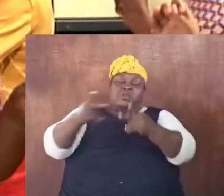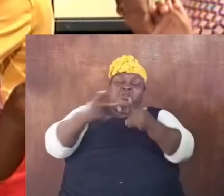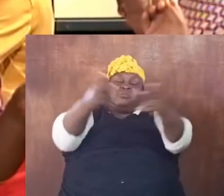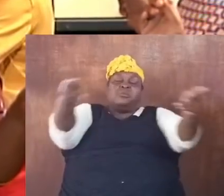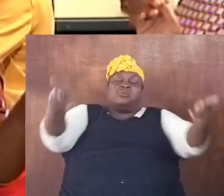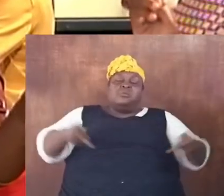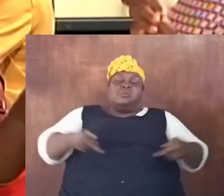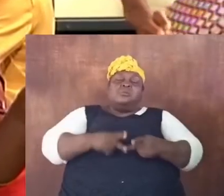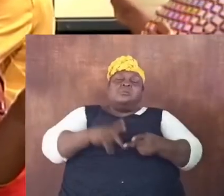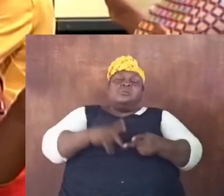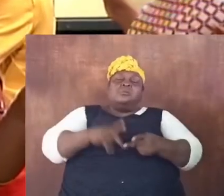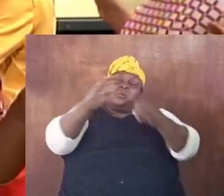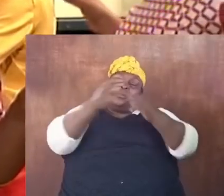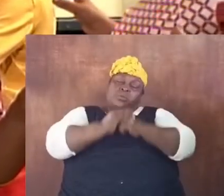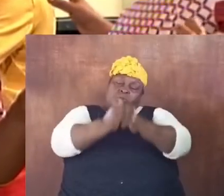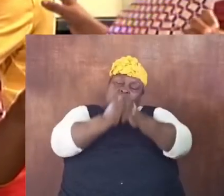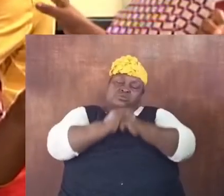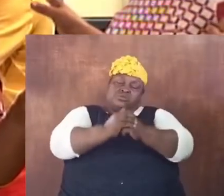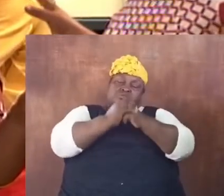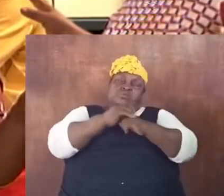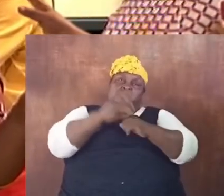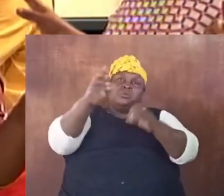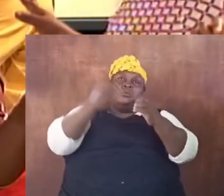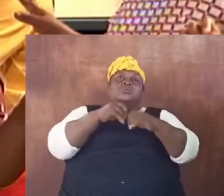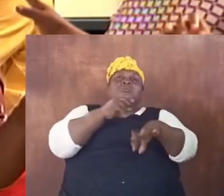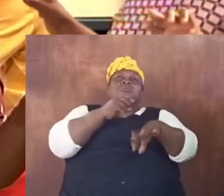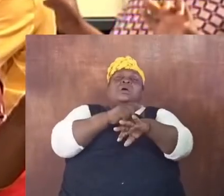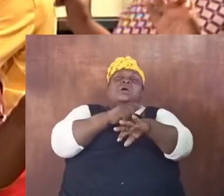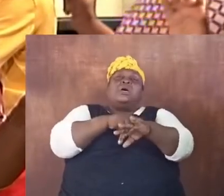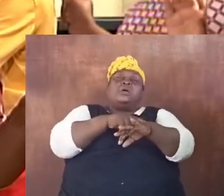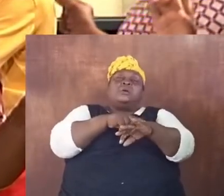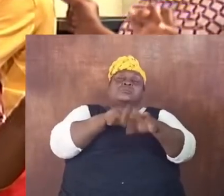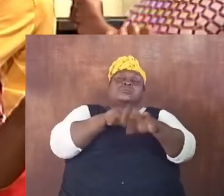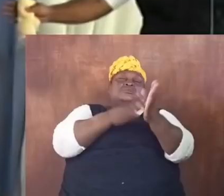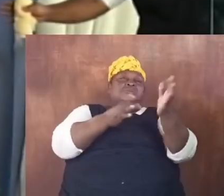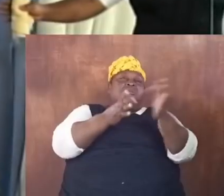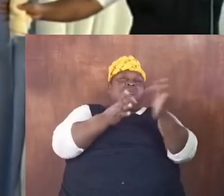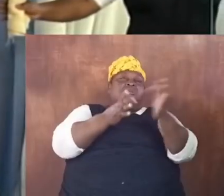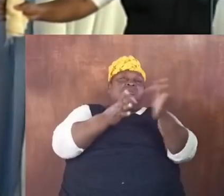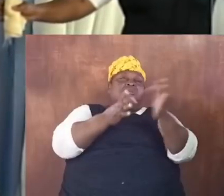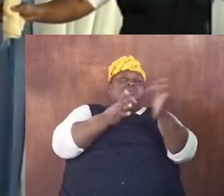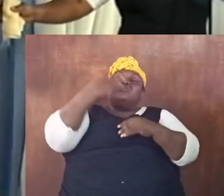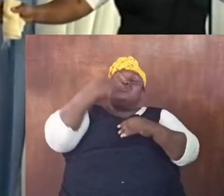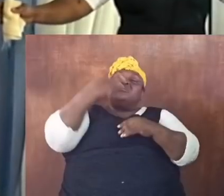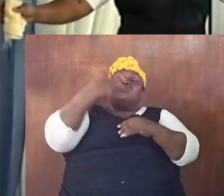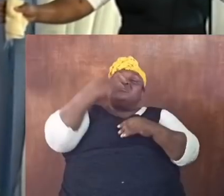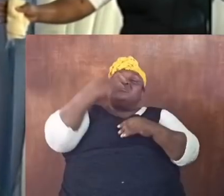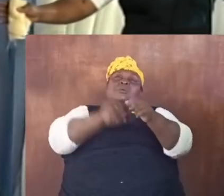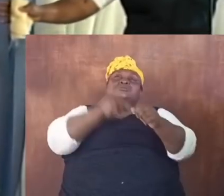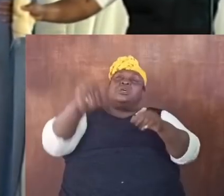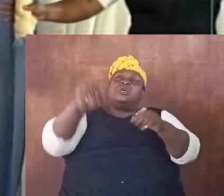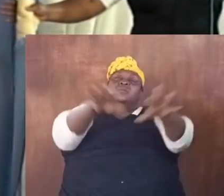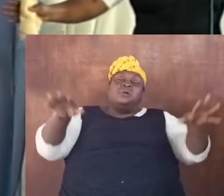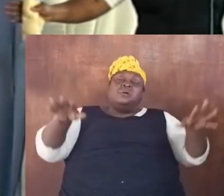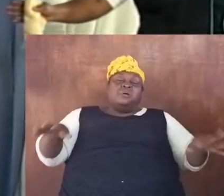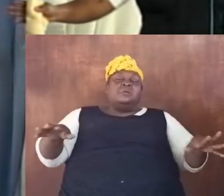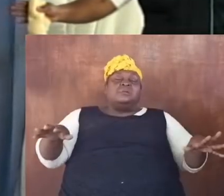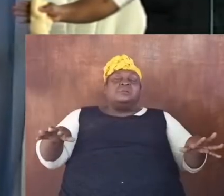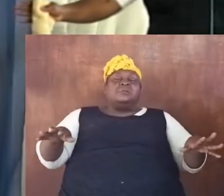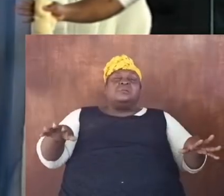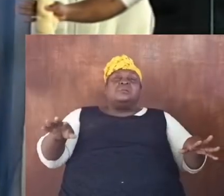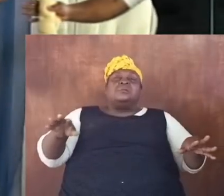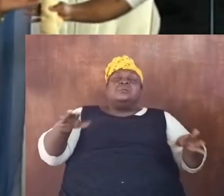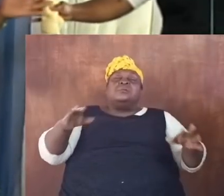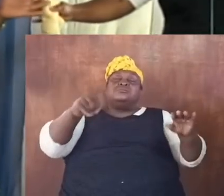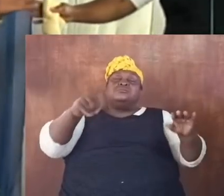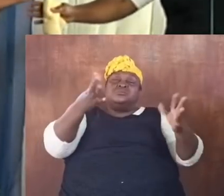can worship one more time, Lord. God, we want to thank you for each and every one of us, Lord. Oh, God, we